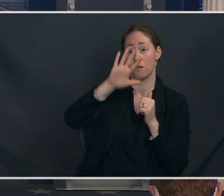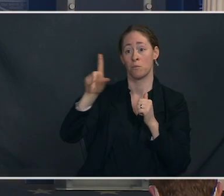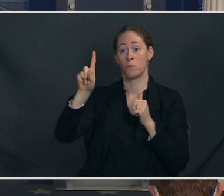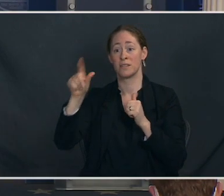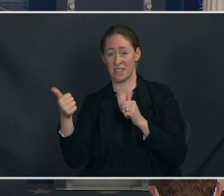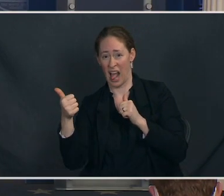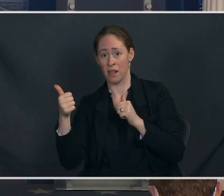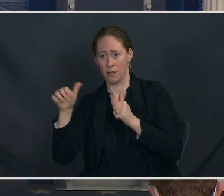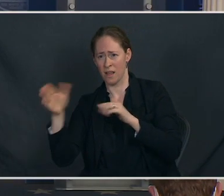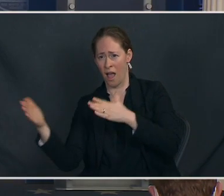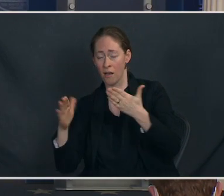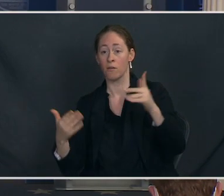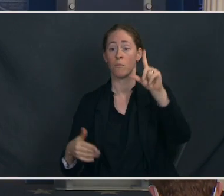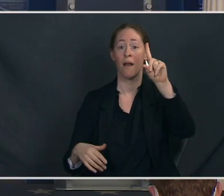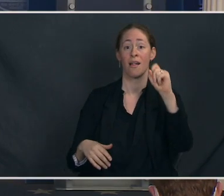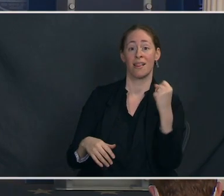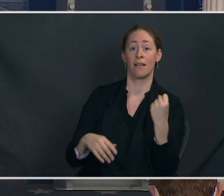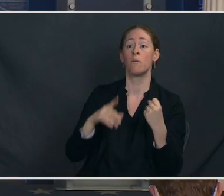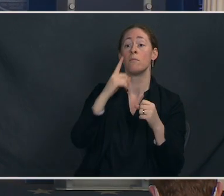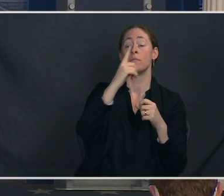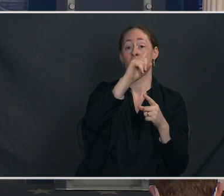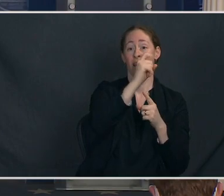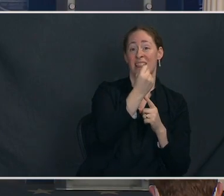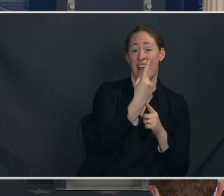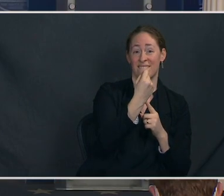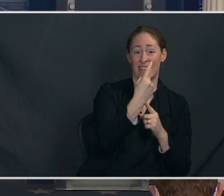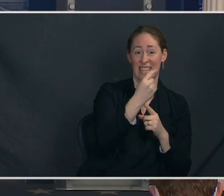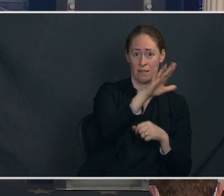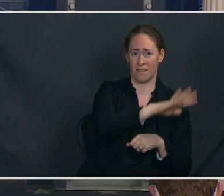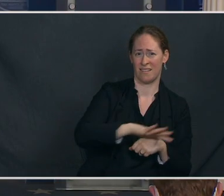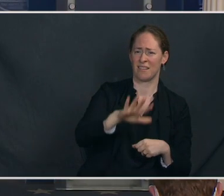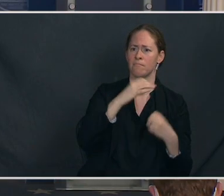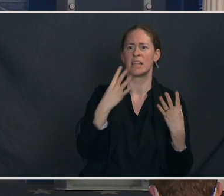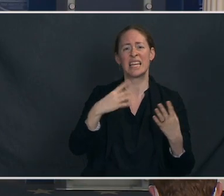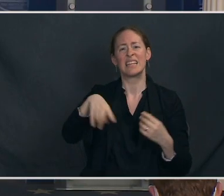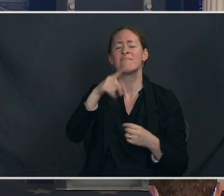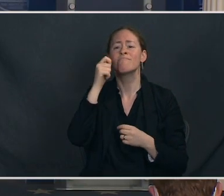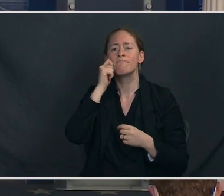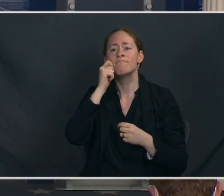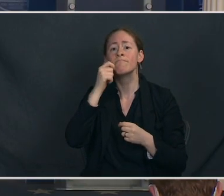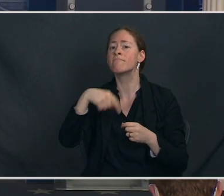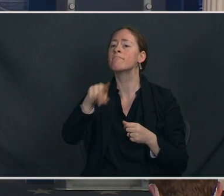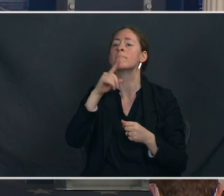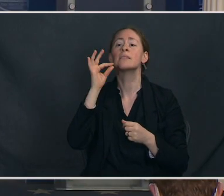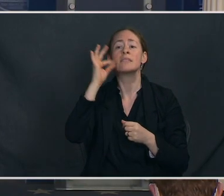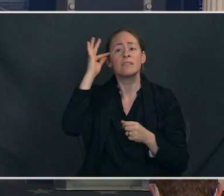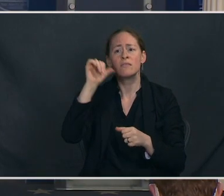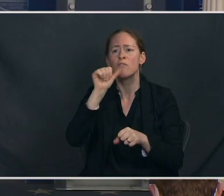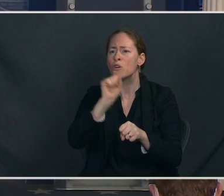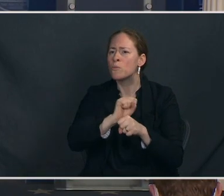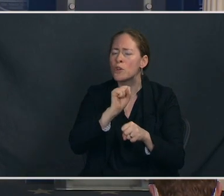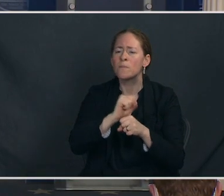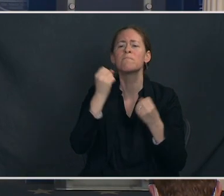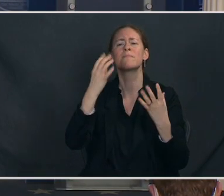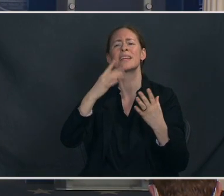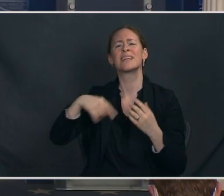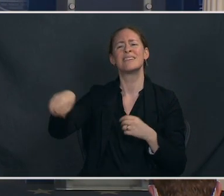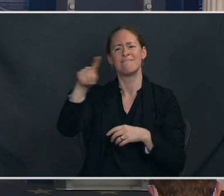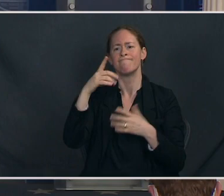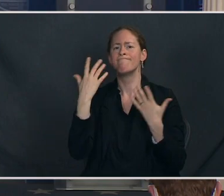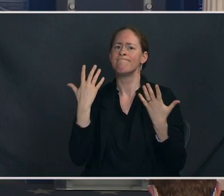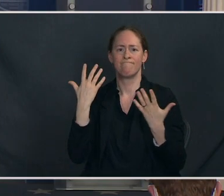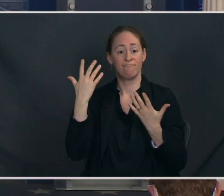some estimates, 40% of black-owned businesses have been forced to close for good during the COVID